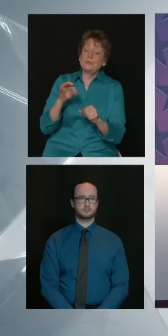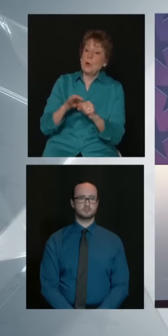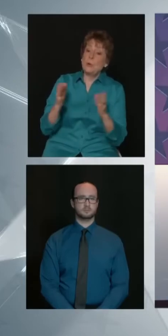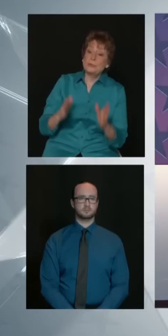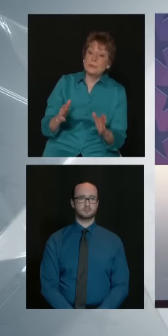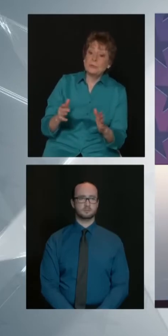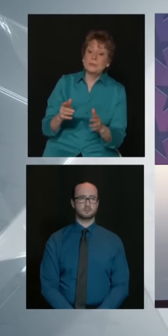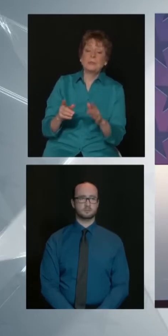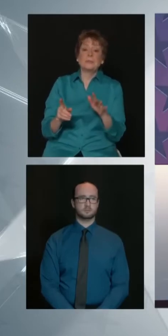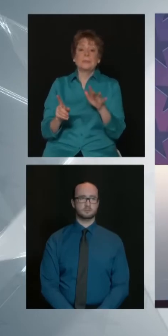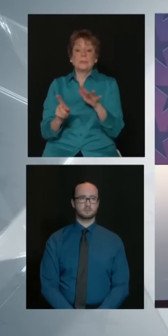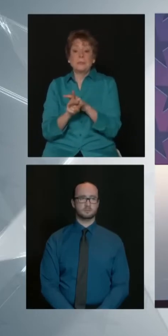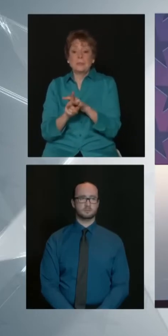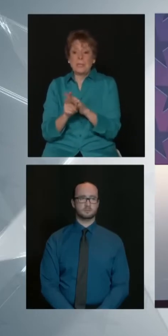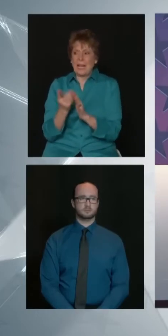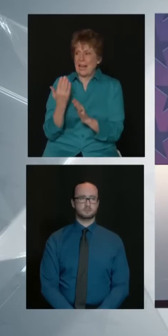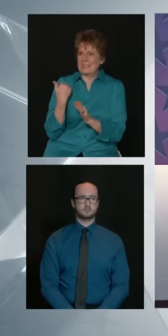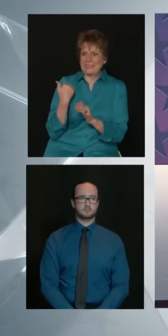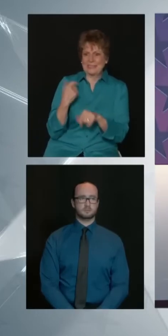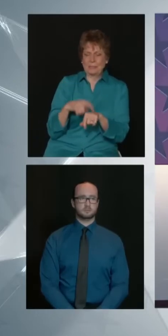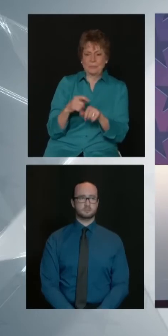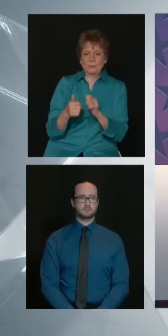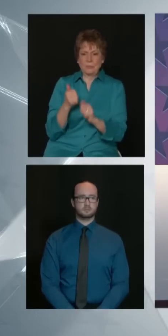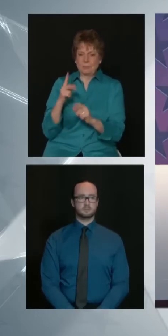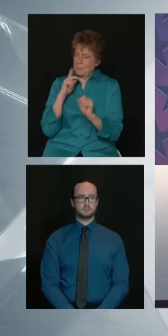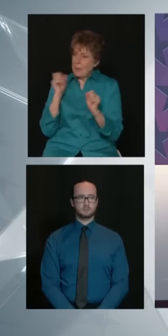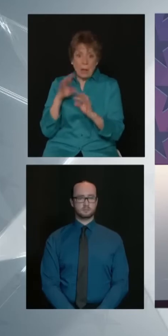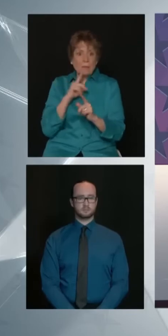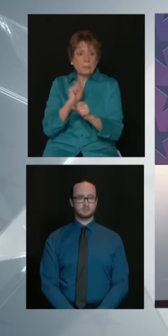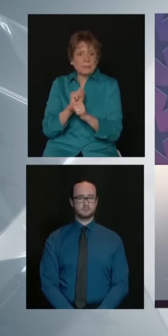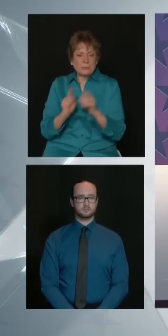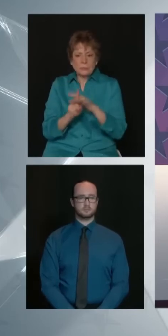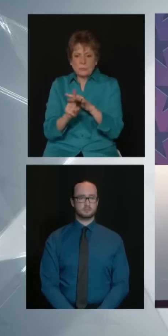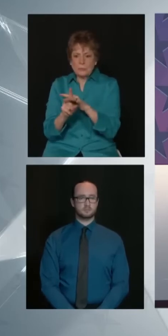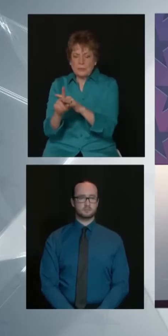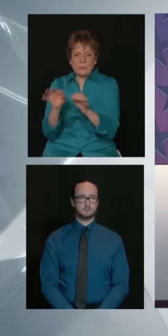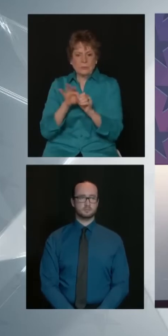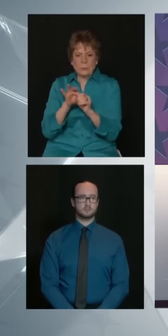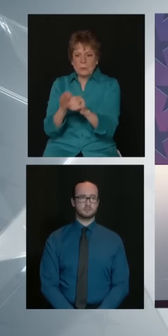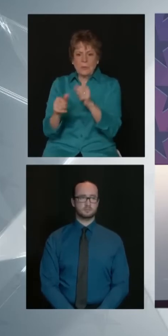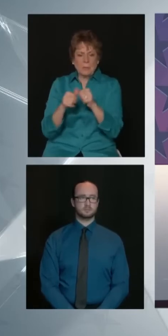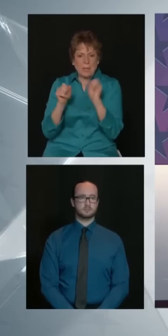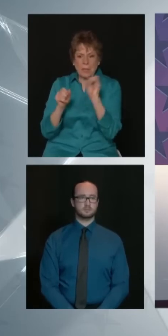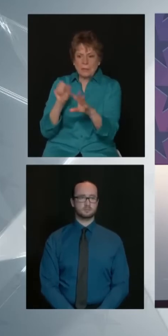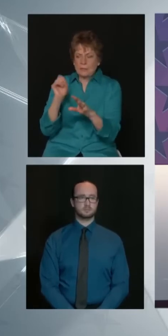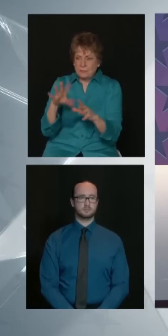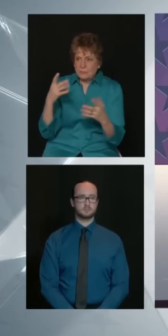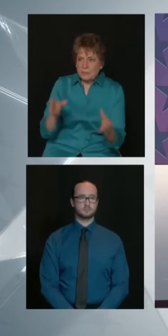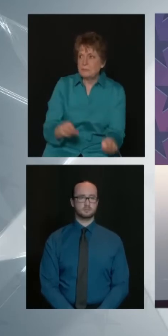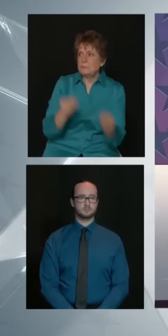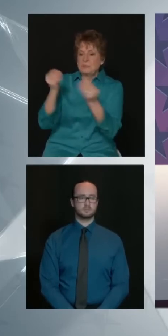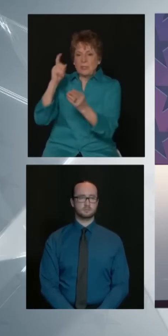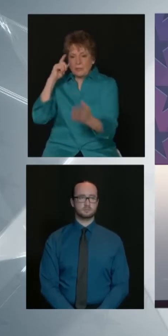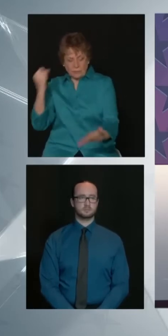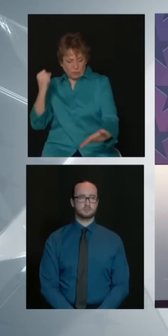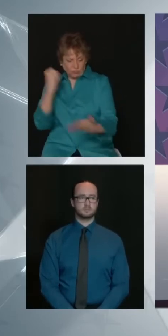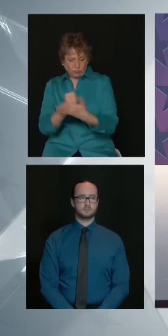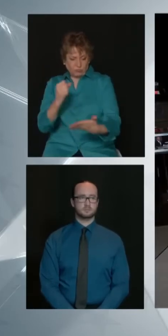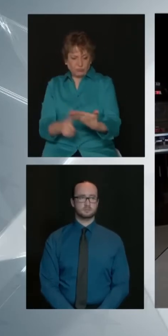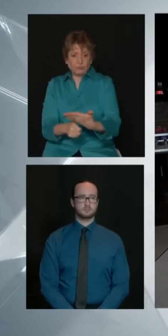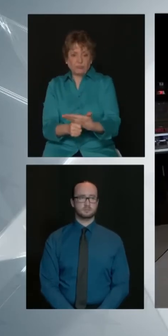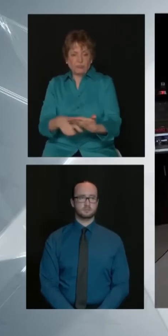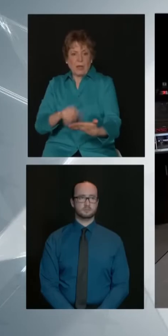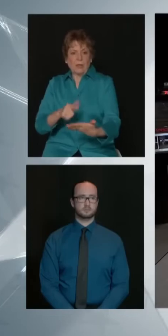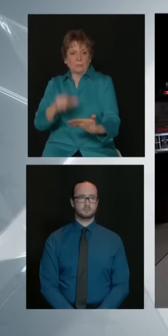These elections were audited by, and they were certified by Democrats and Republicans. But conspiracy theories, like the one